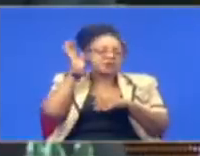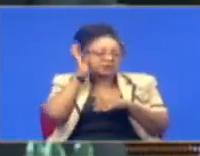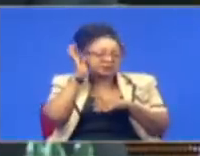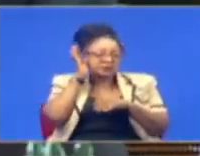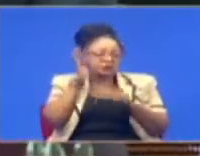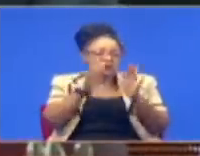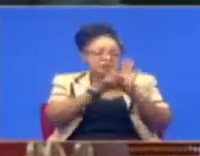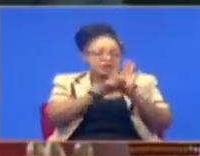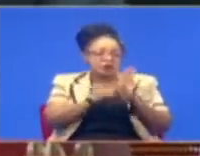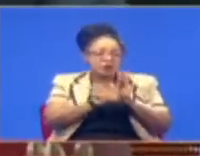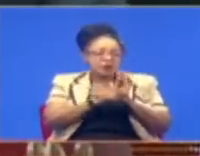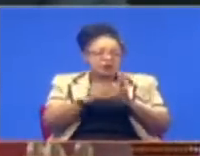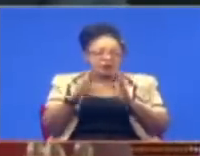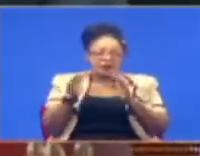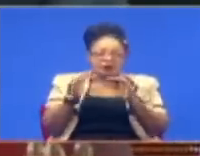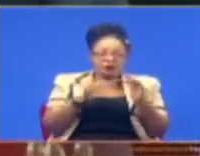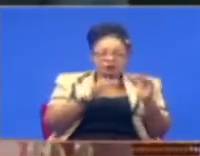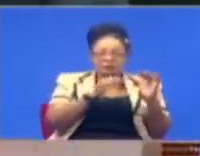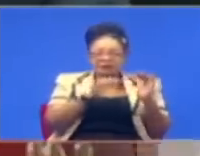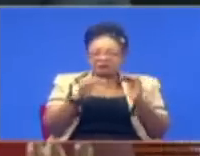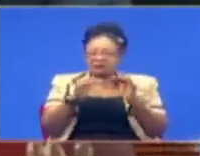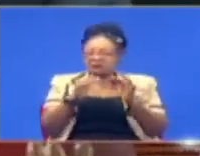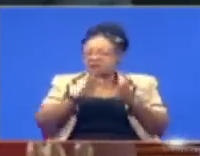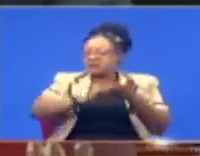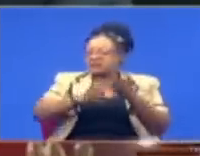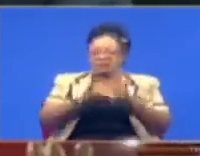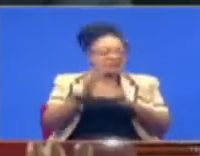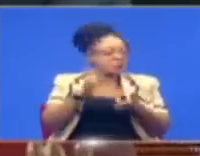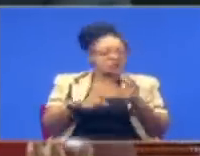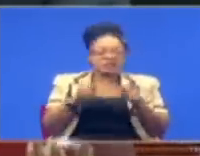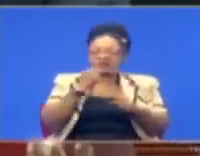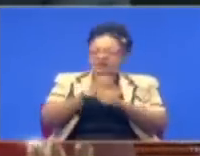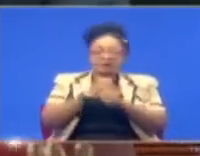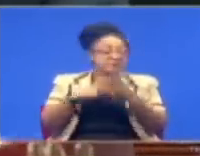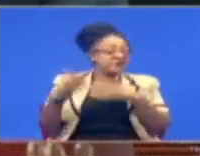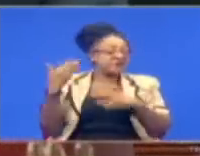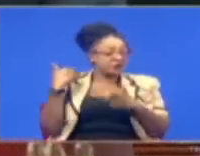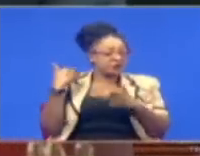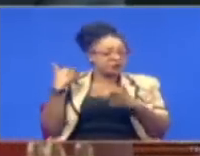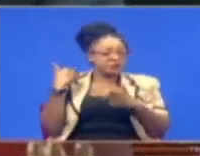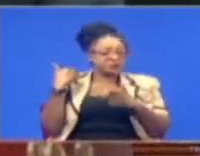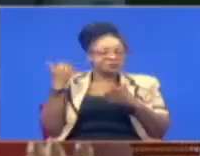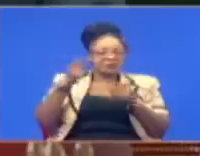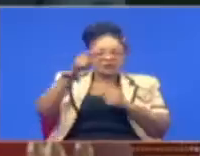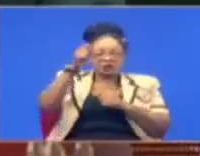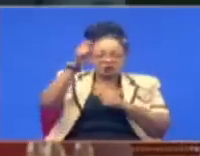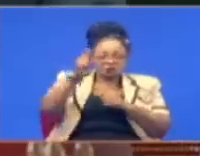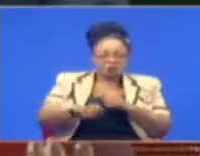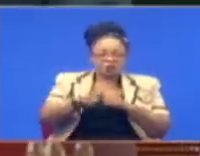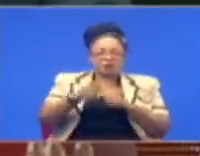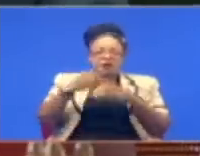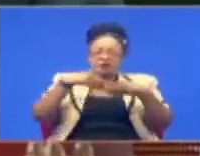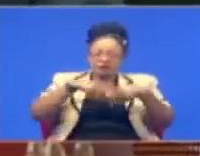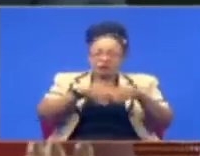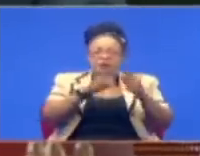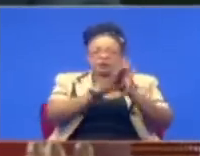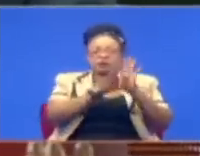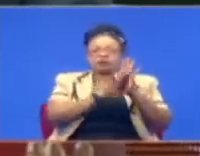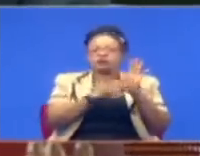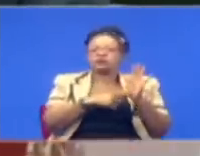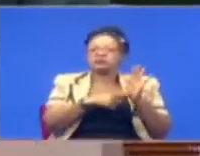arguments, oblivious of what I may have argued before, and rule in accordance with the Constitution.